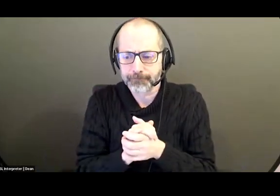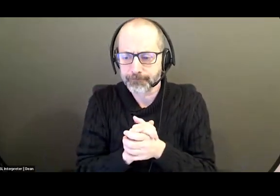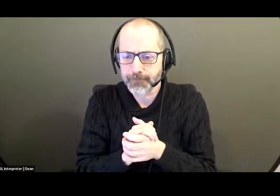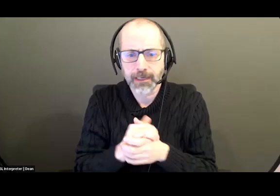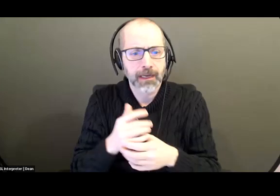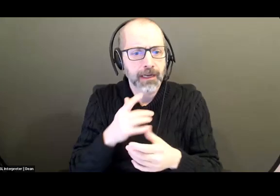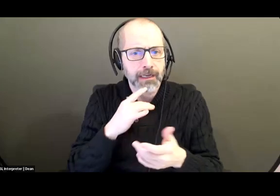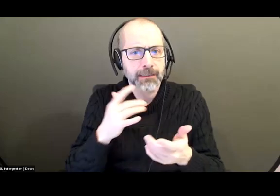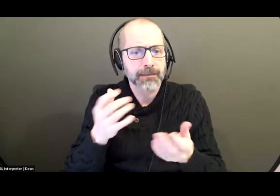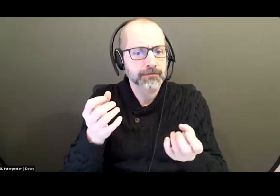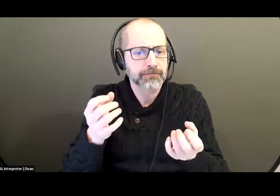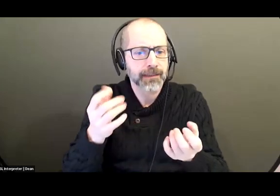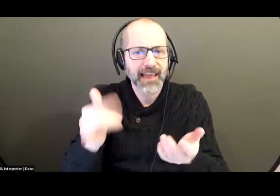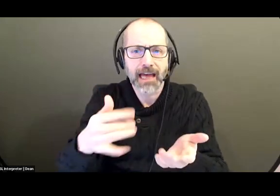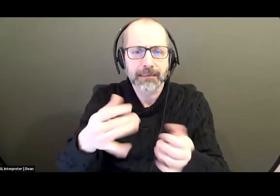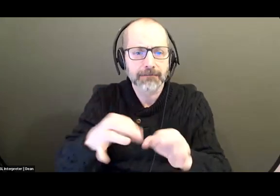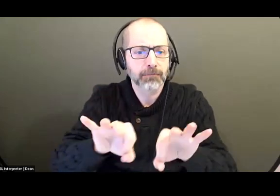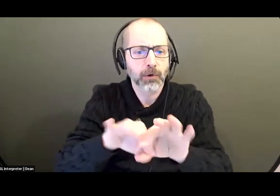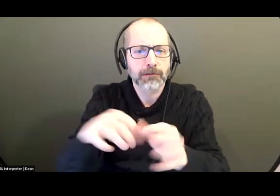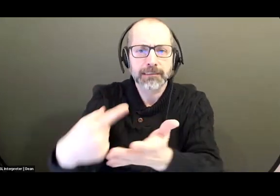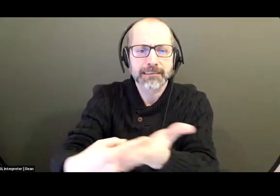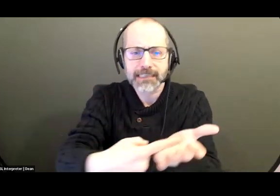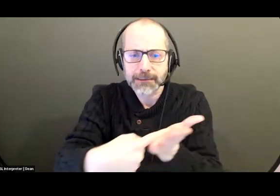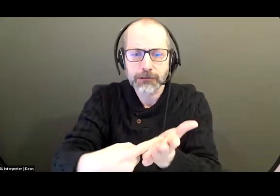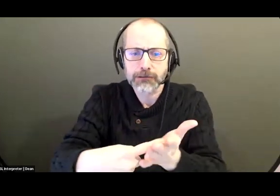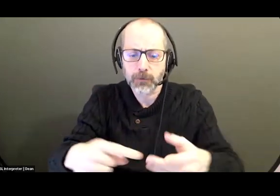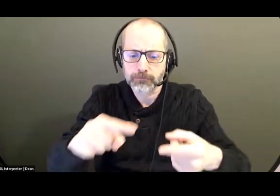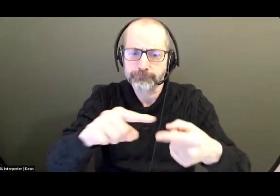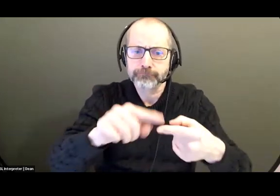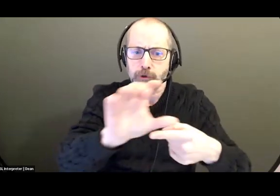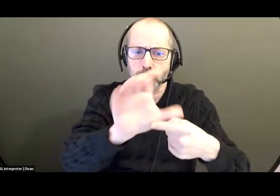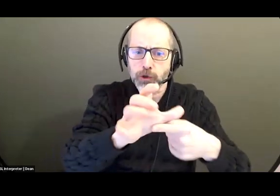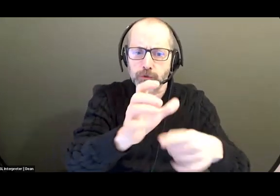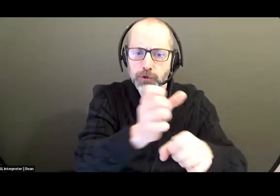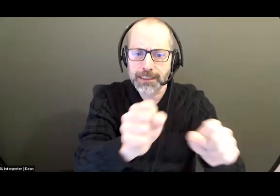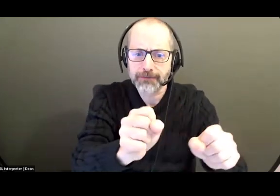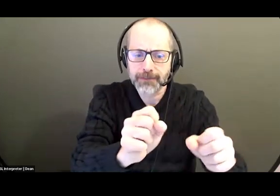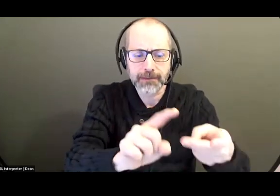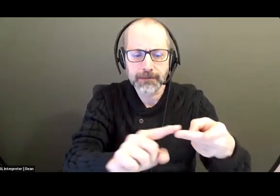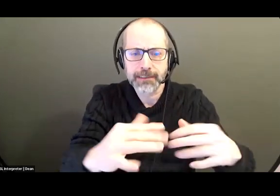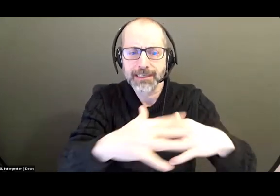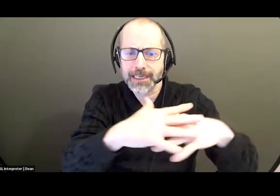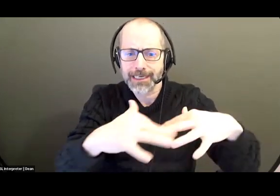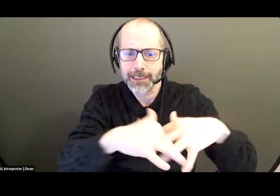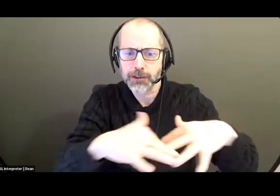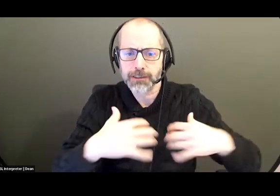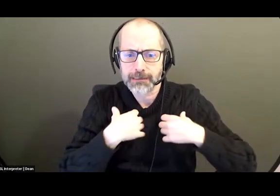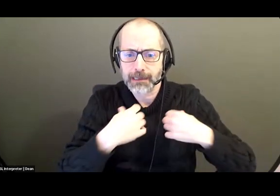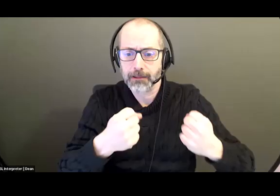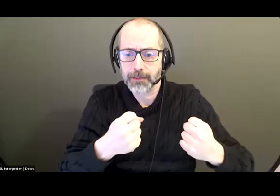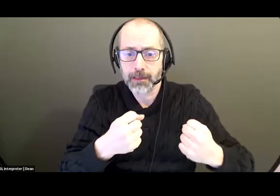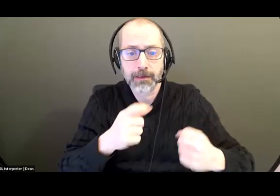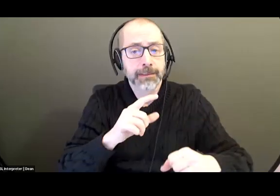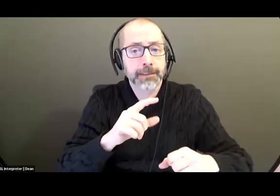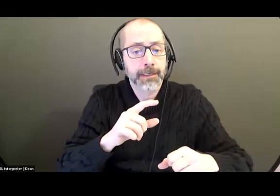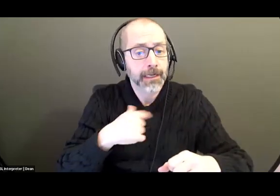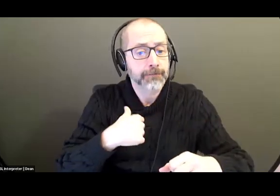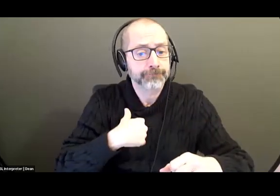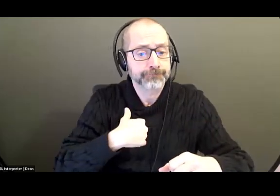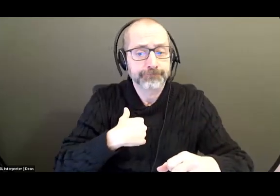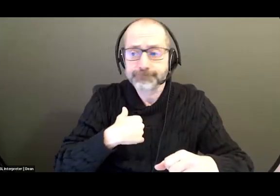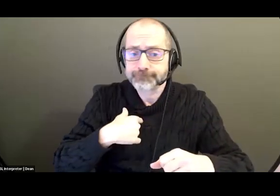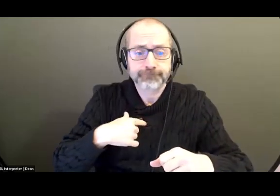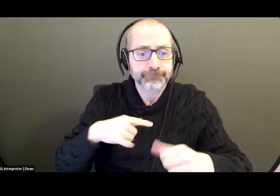you know when our dialogues around cultural safety and indigenous